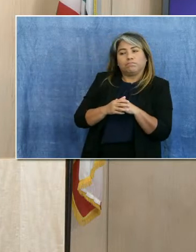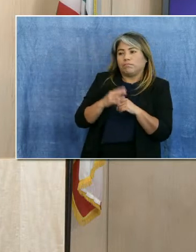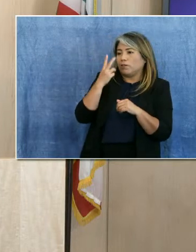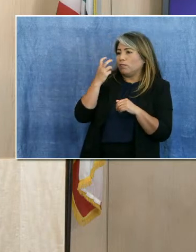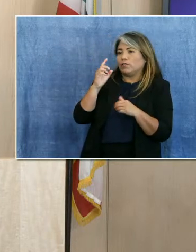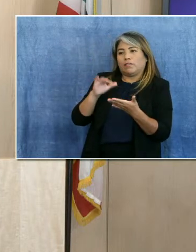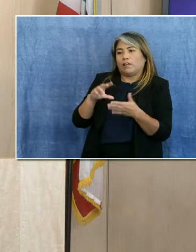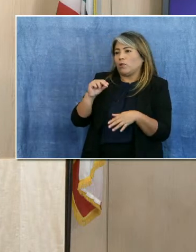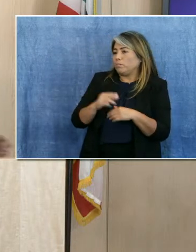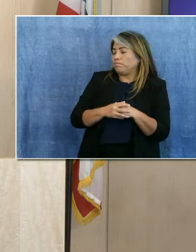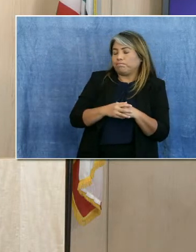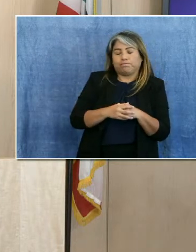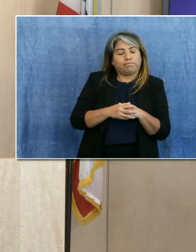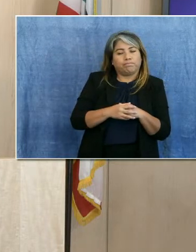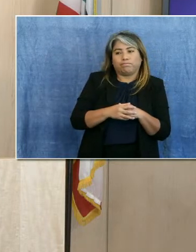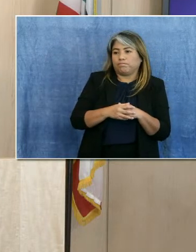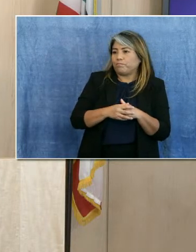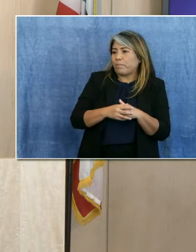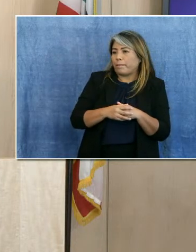that.